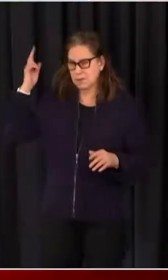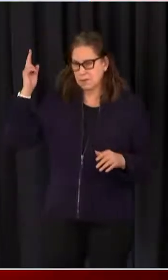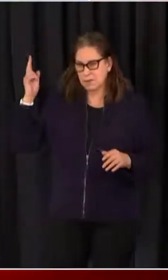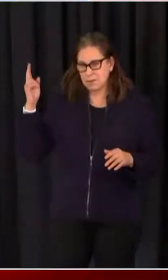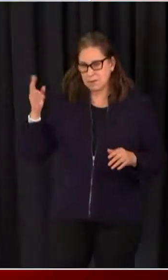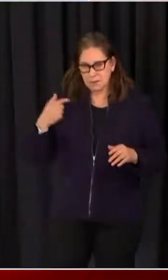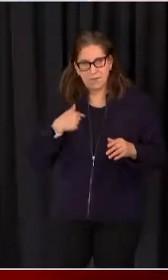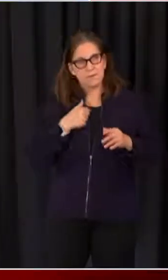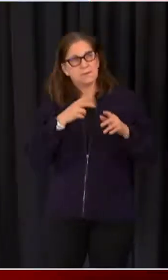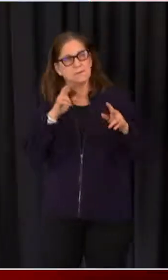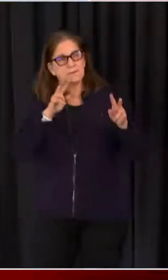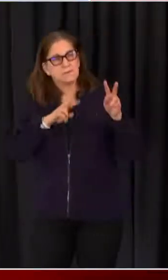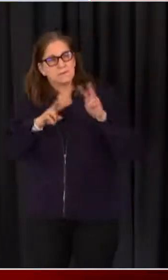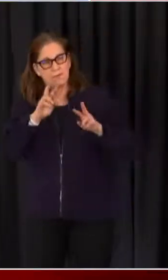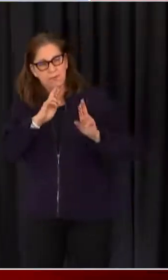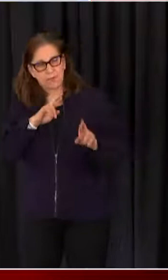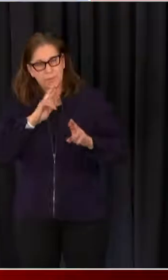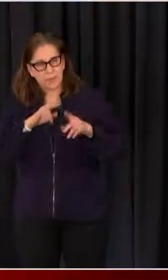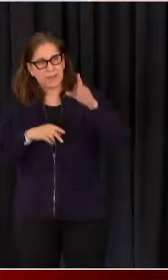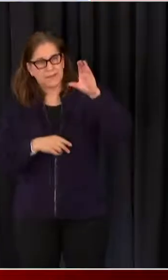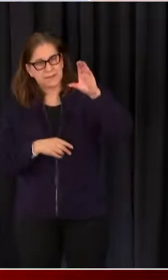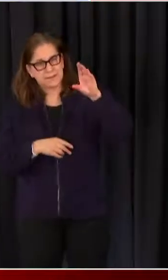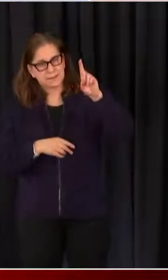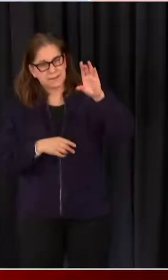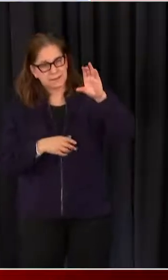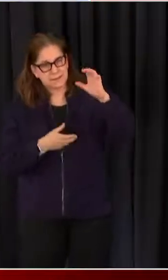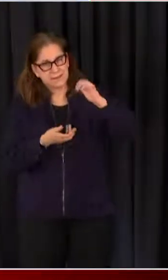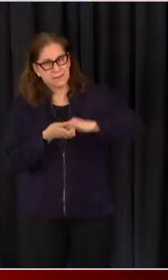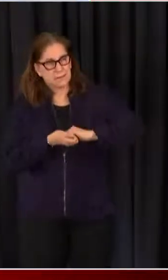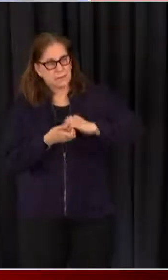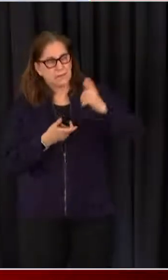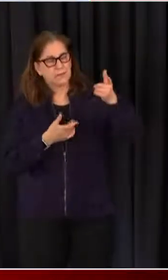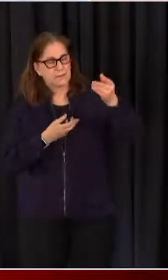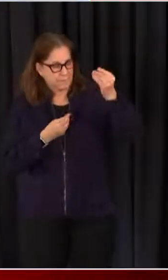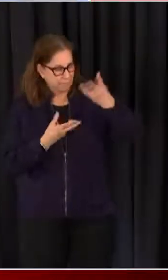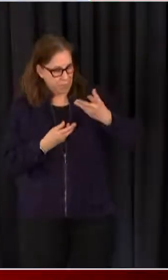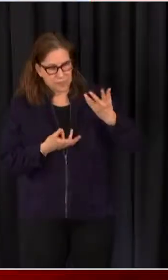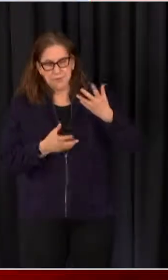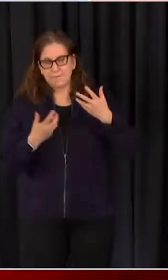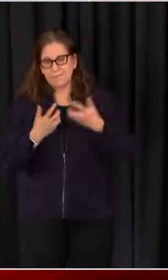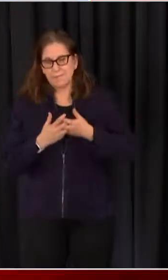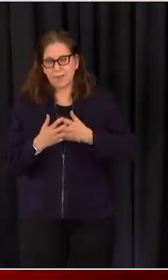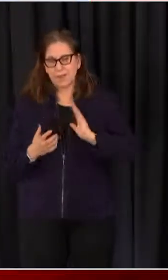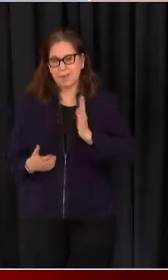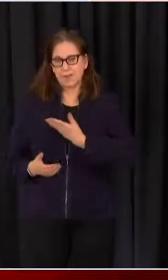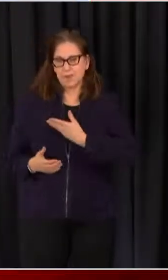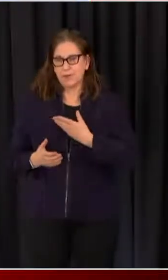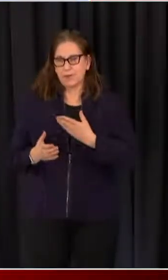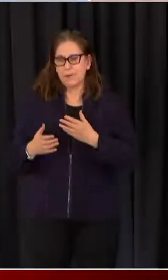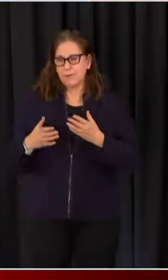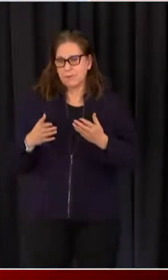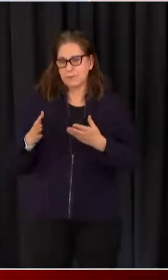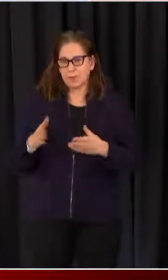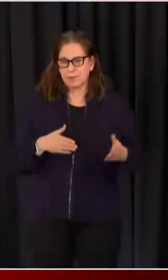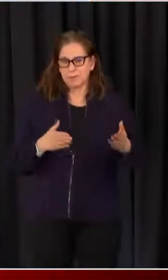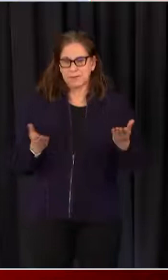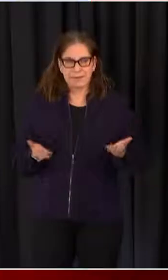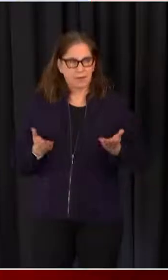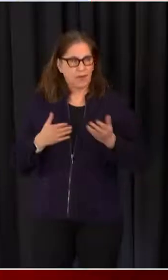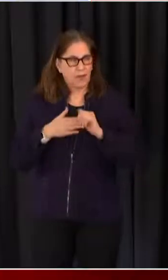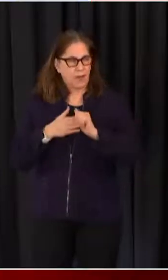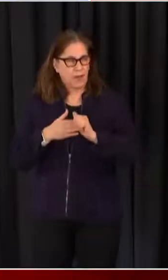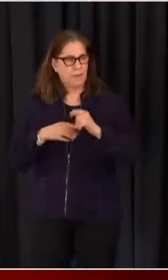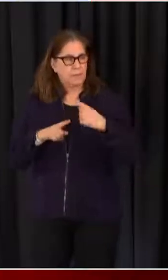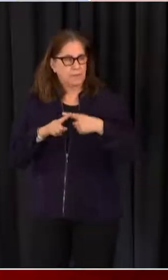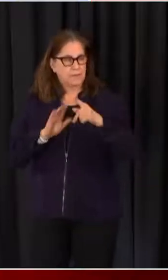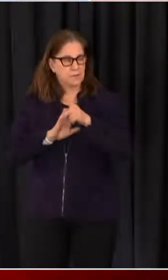have operational things that fit into our requirements. We'll continue to give them guidance and advice about that. And I know private schools that I've spoken to have been